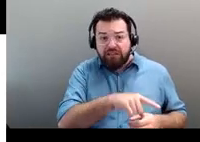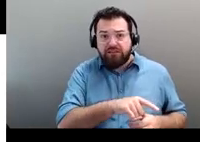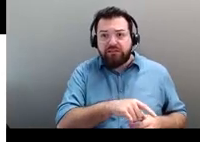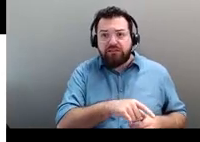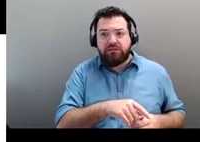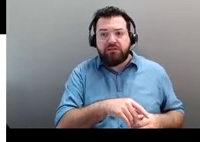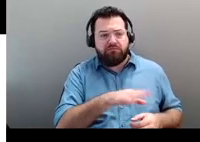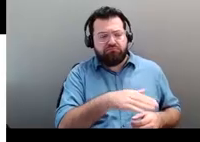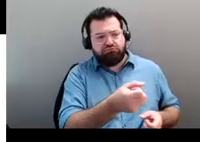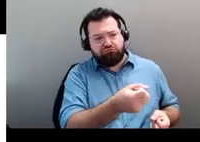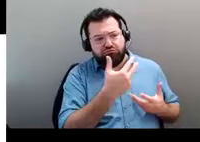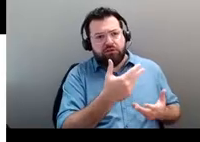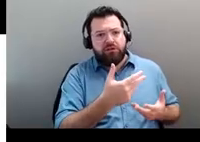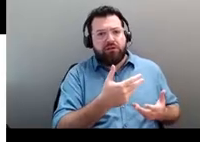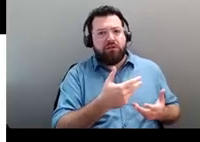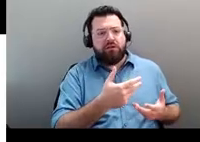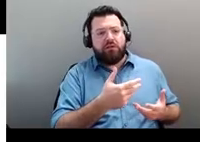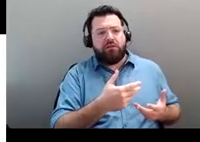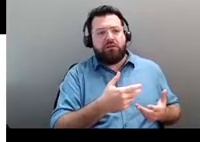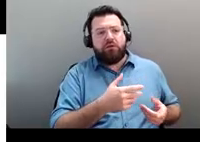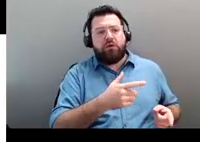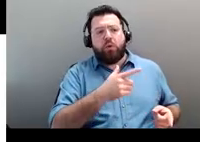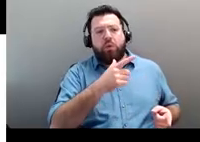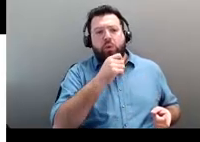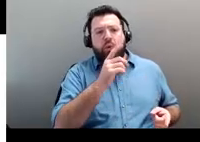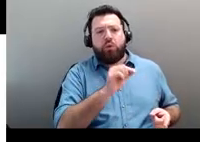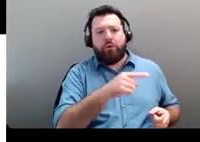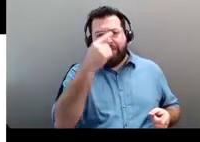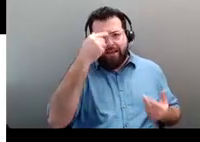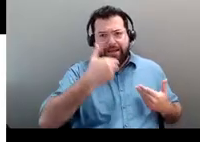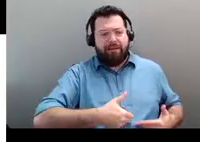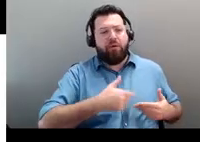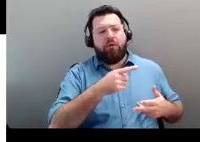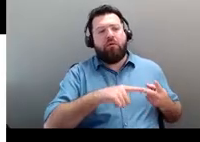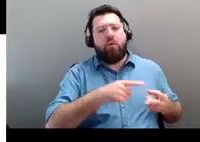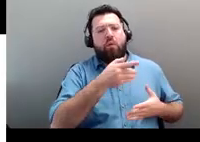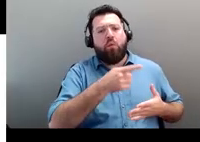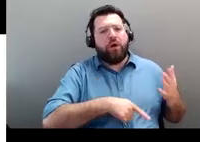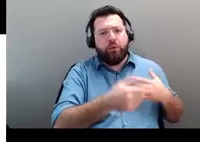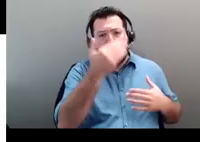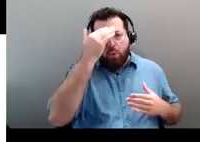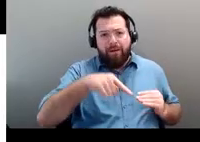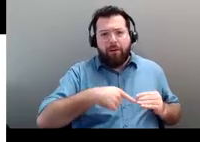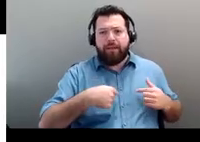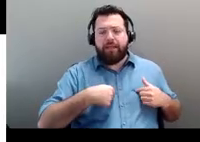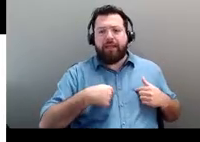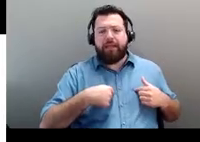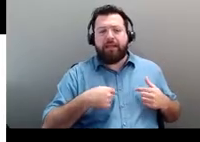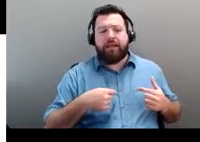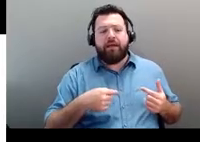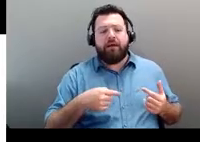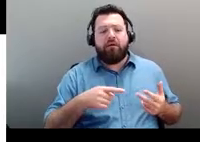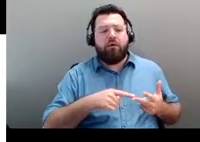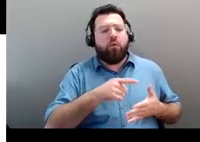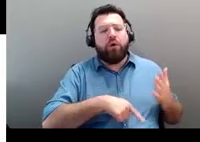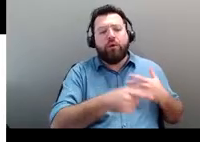read of who you are. Ask the AI, what do you know about me? What do you know? What do you know about my